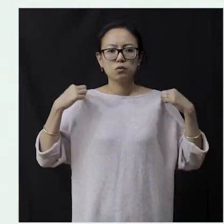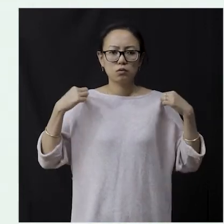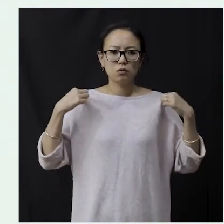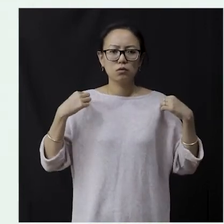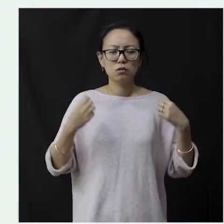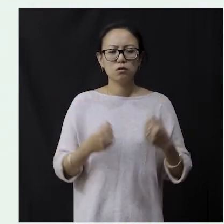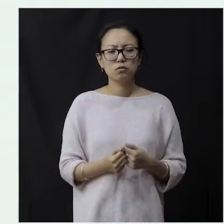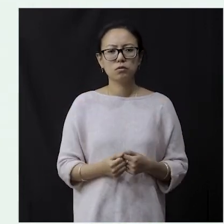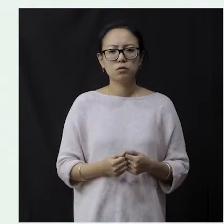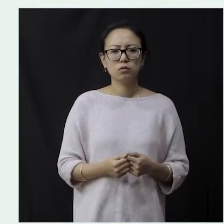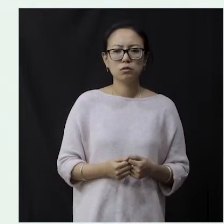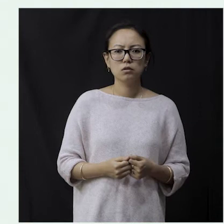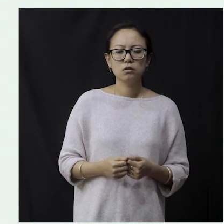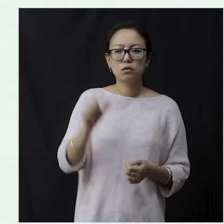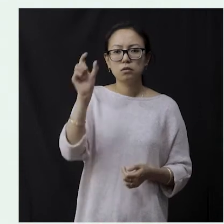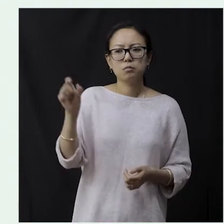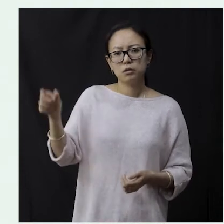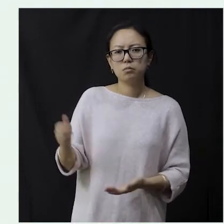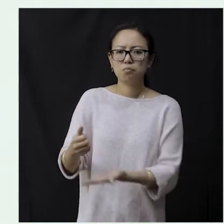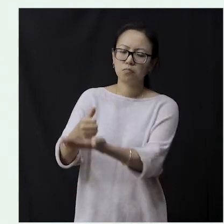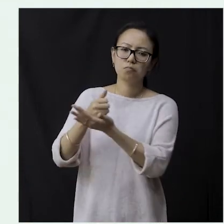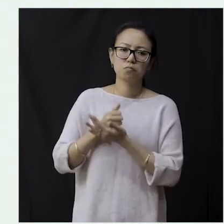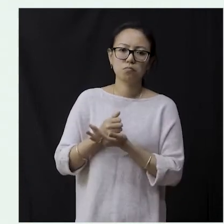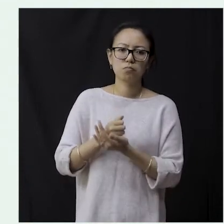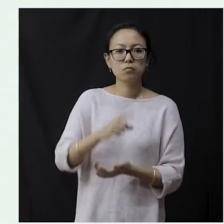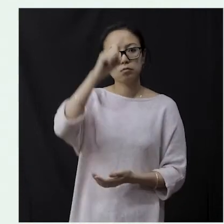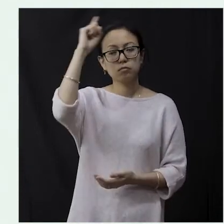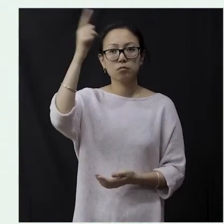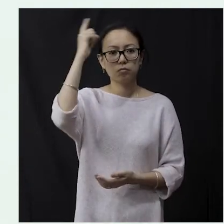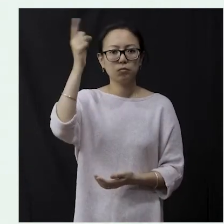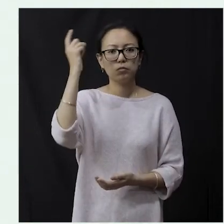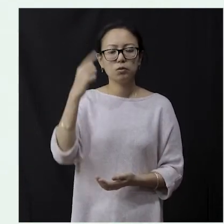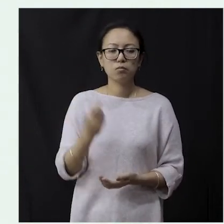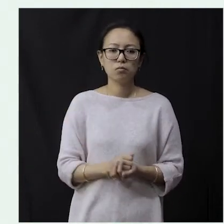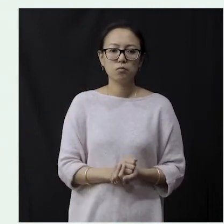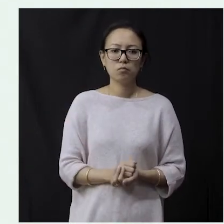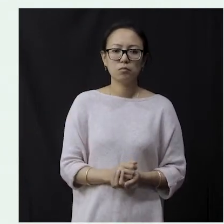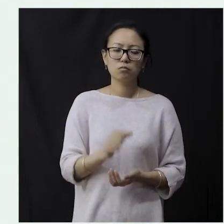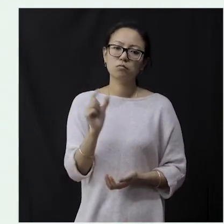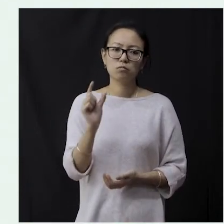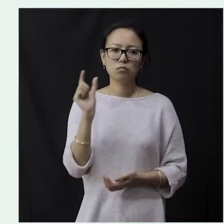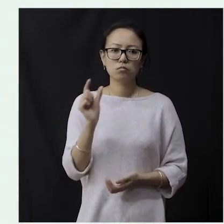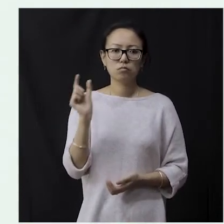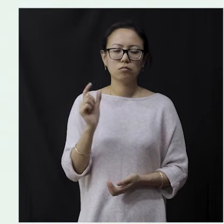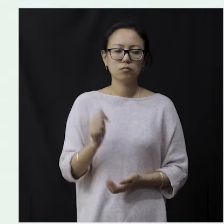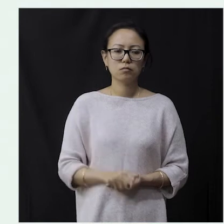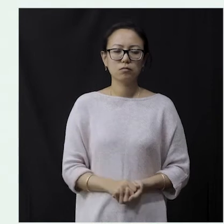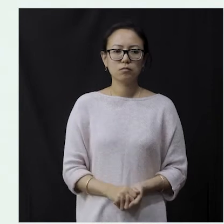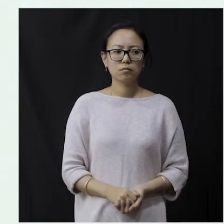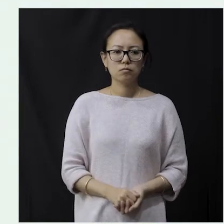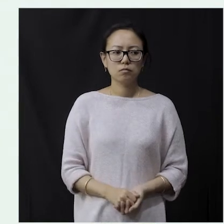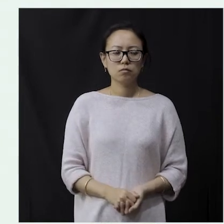clothes, food for those people who are affected by this flood, earthquake, and any kind of